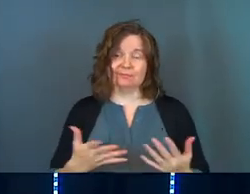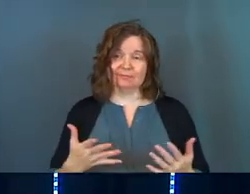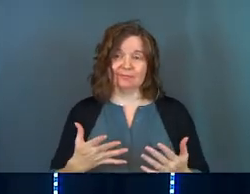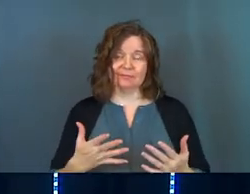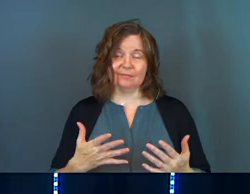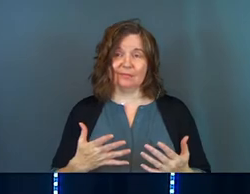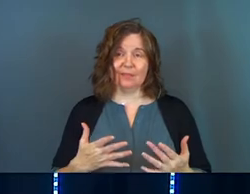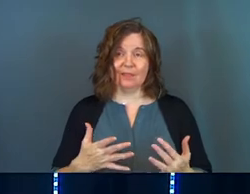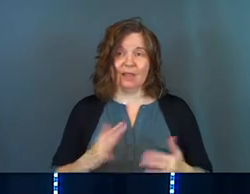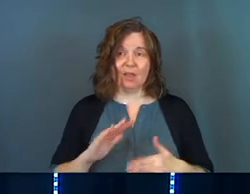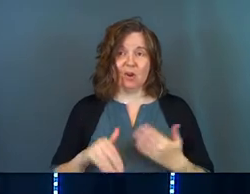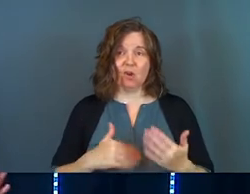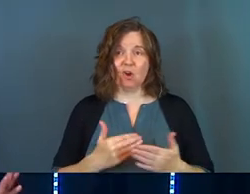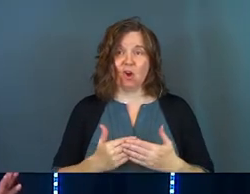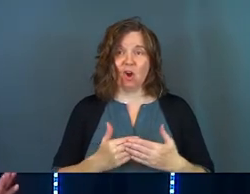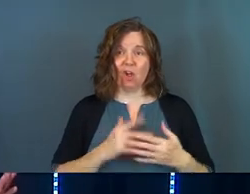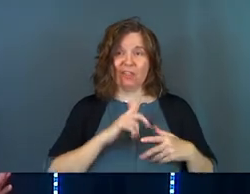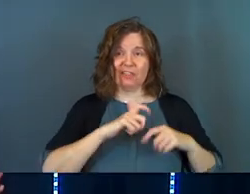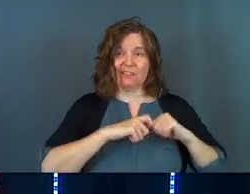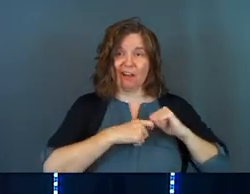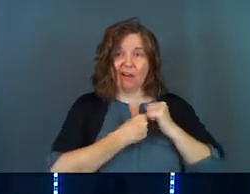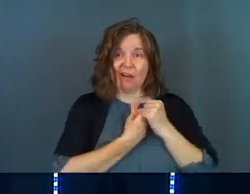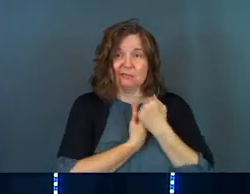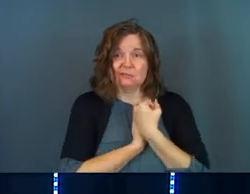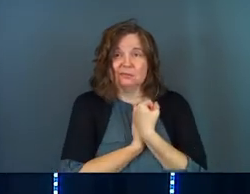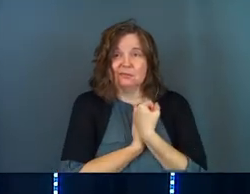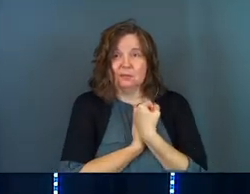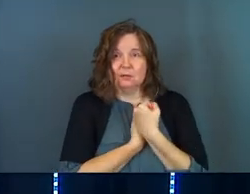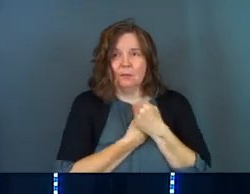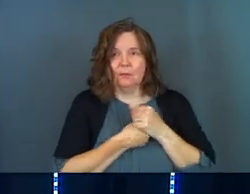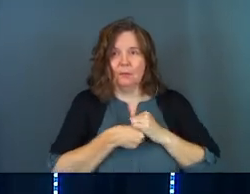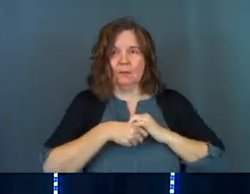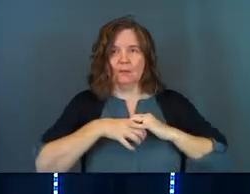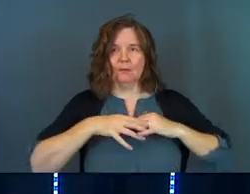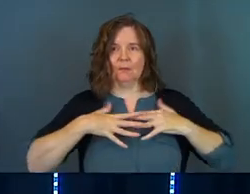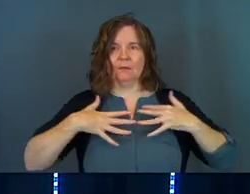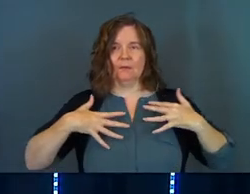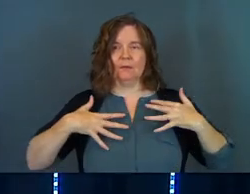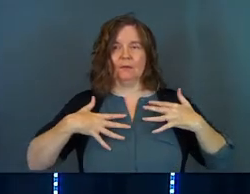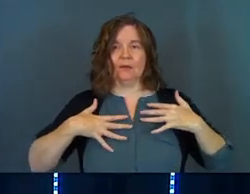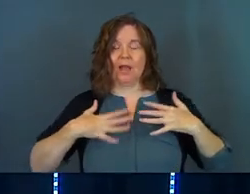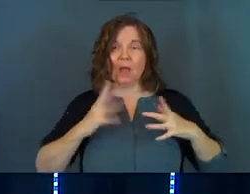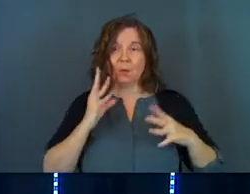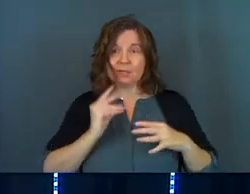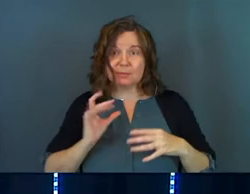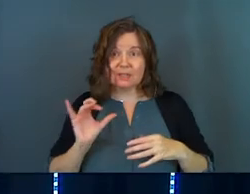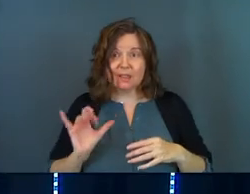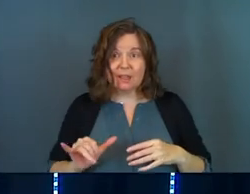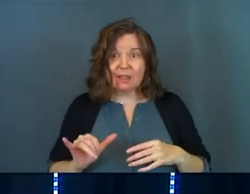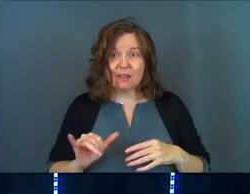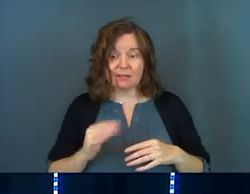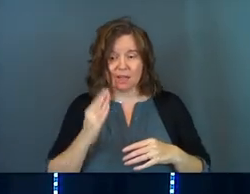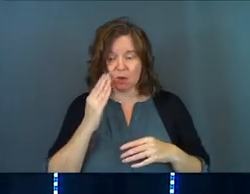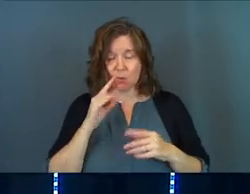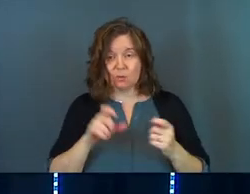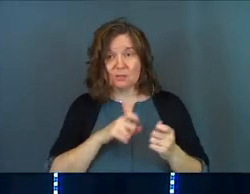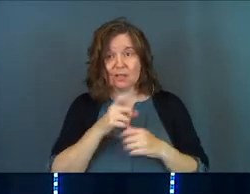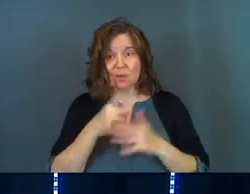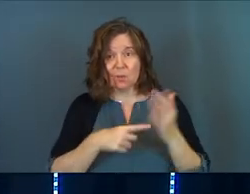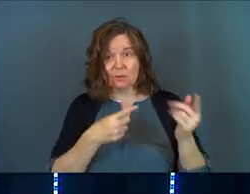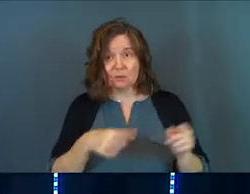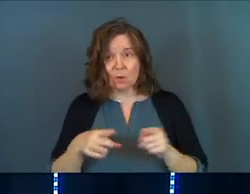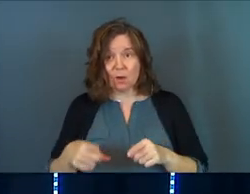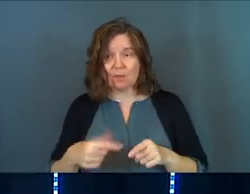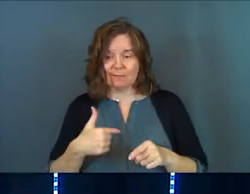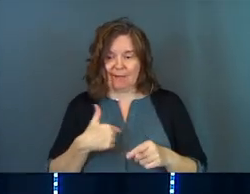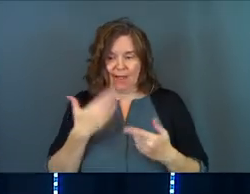And it unwinds all the knots in his entire soul. And when he experiences that and knows exactly what's